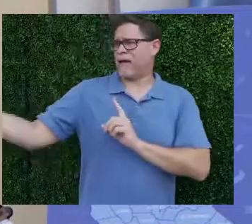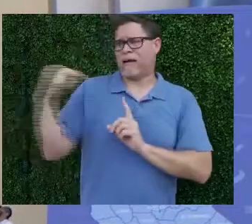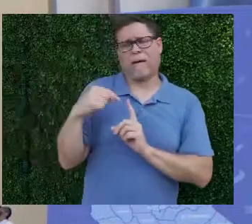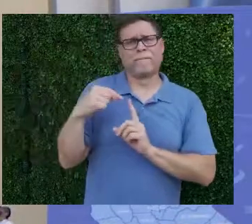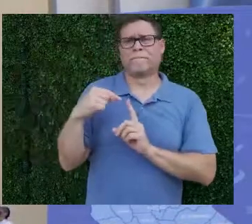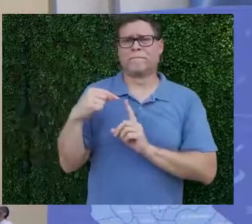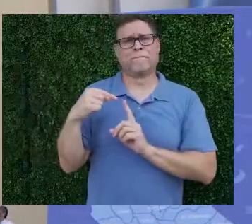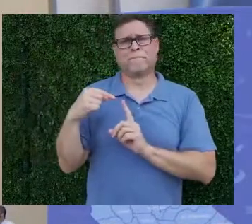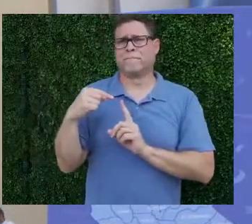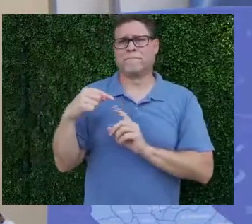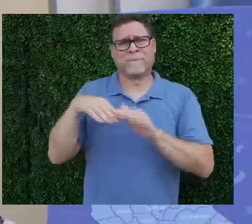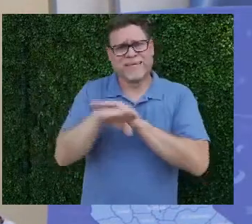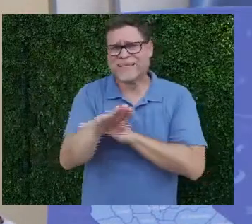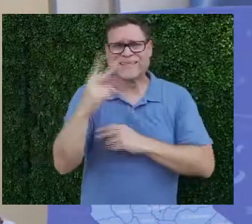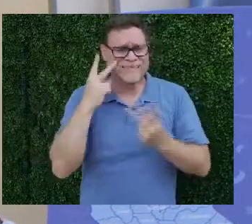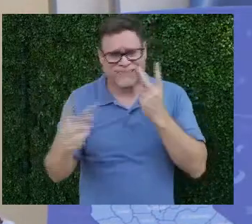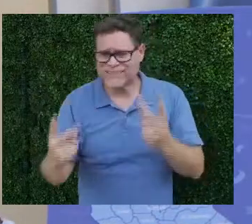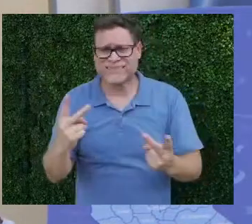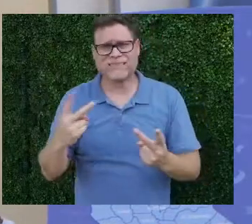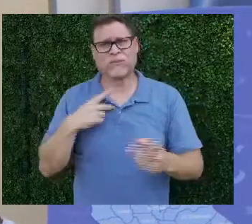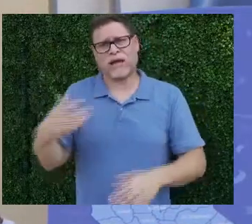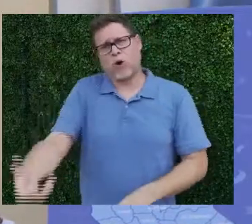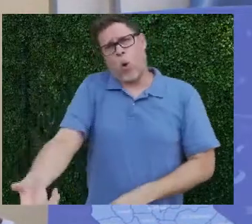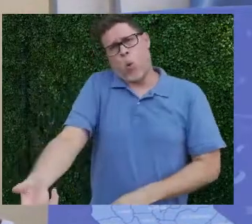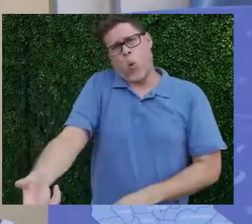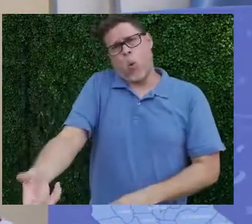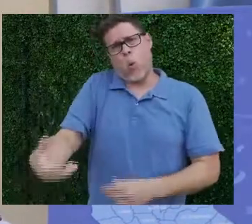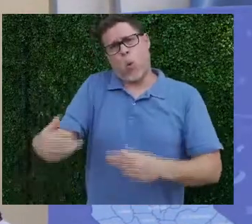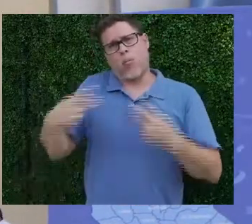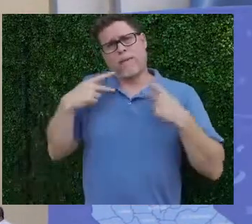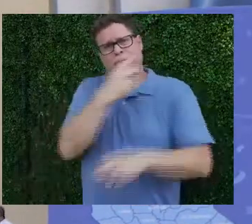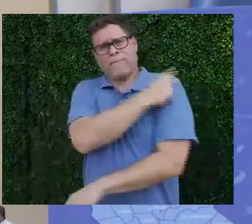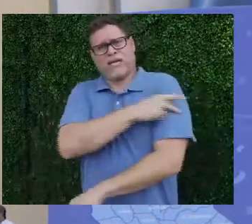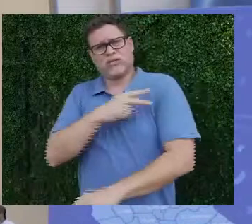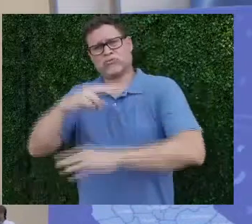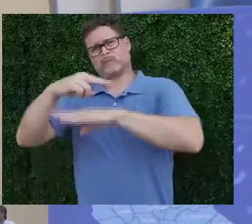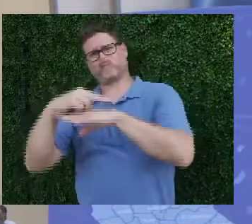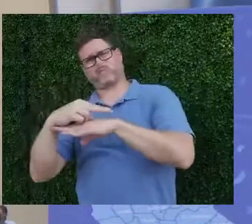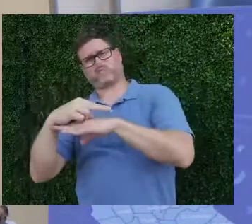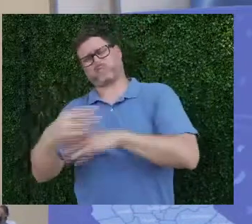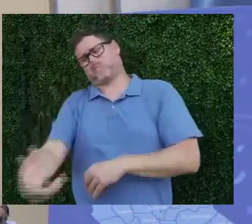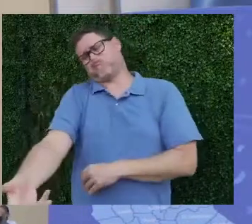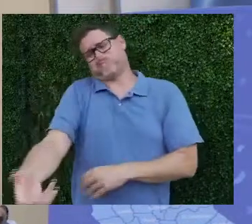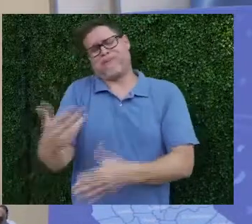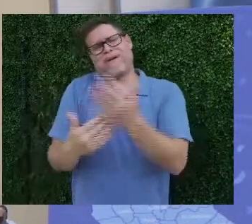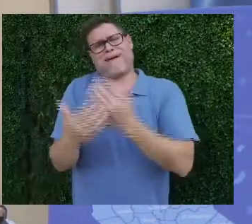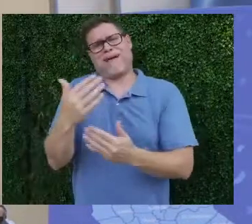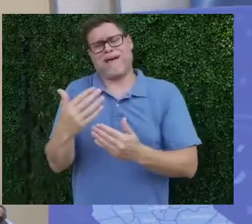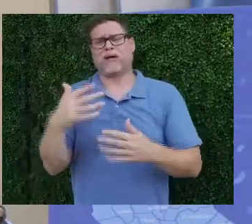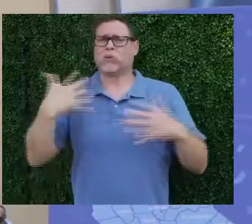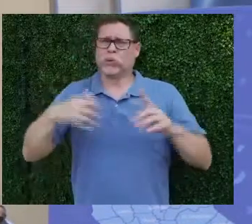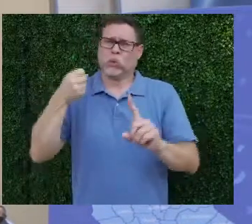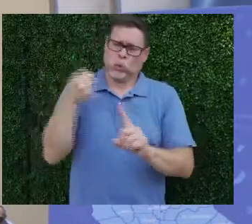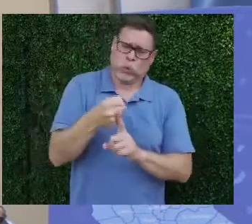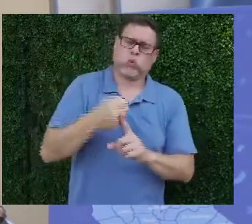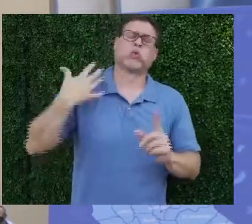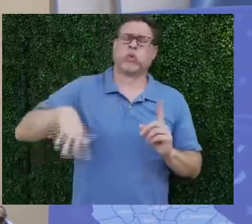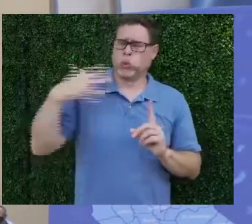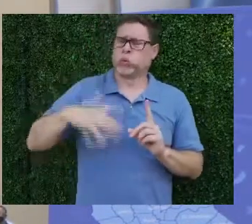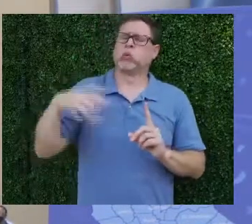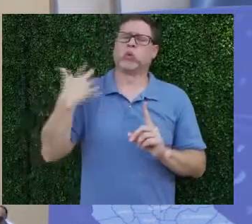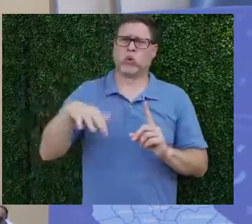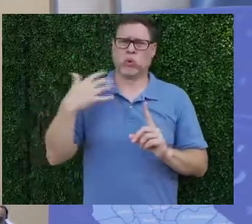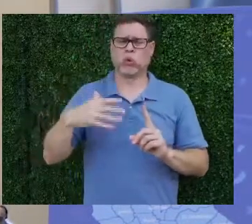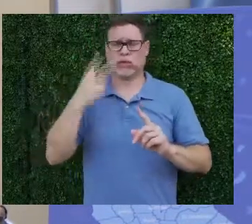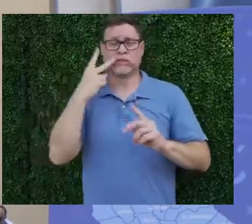units. The amount of times that it would just be one after another, it does a number on you. But I definitely saw